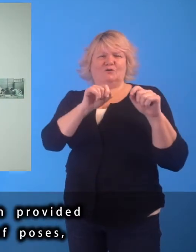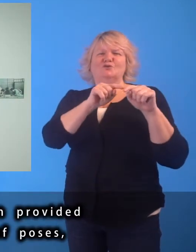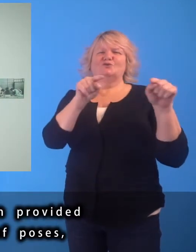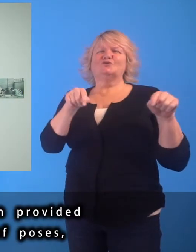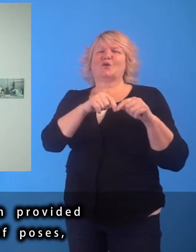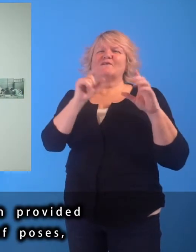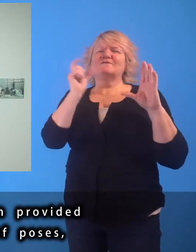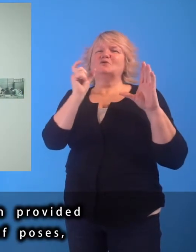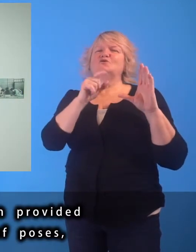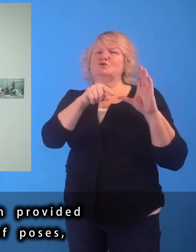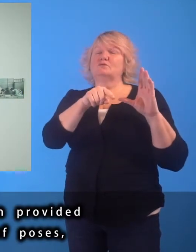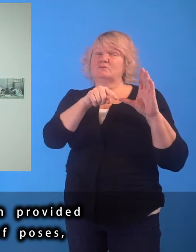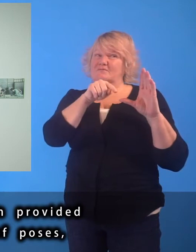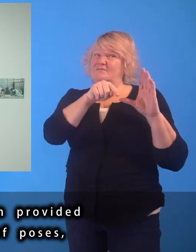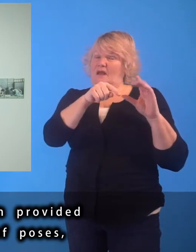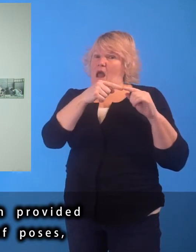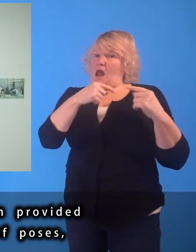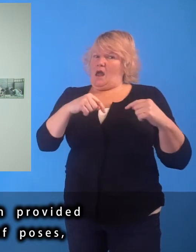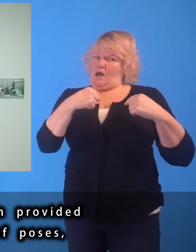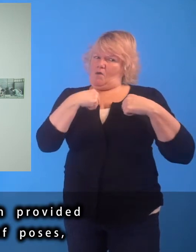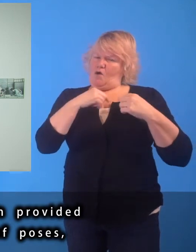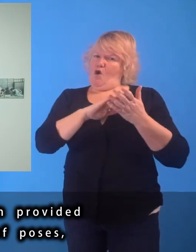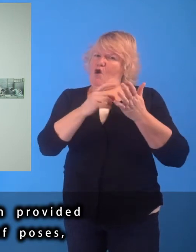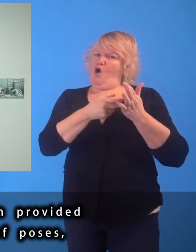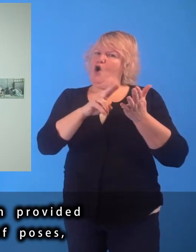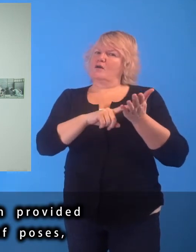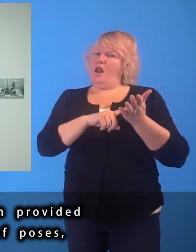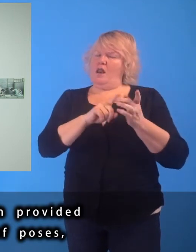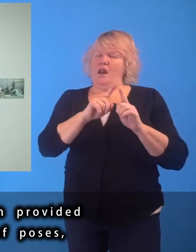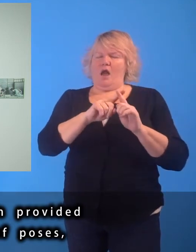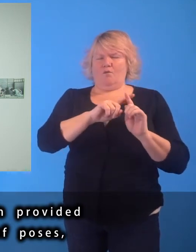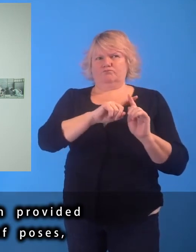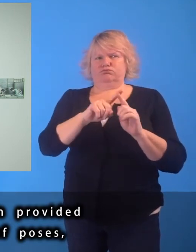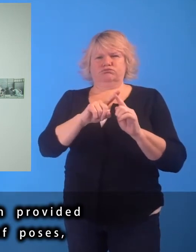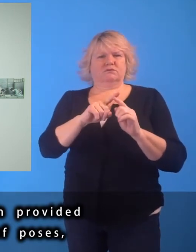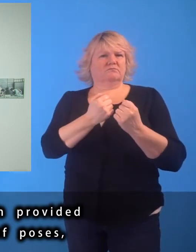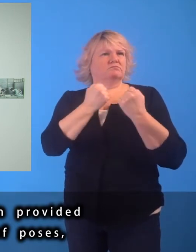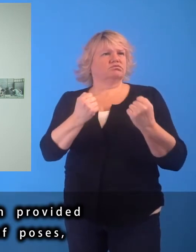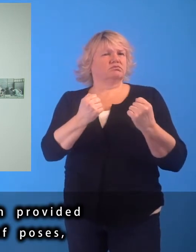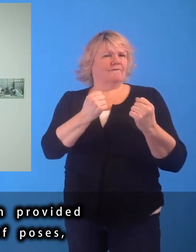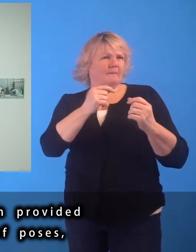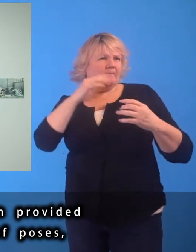While studio photoshoots in Japan provided Hornel with a dynamic range of poses,